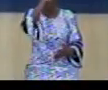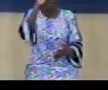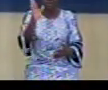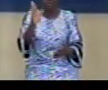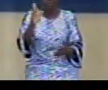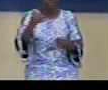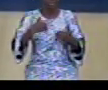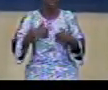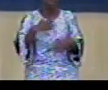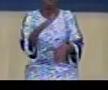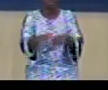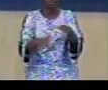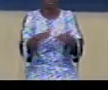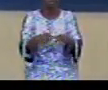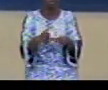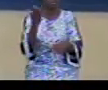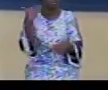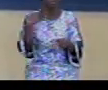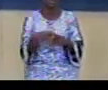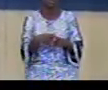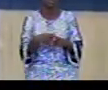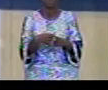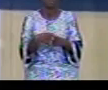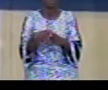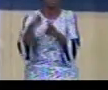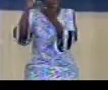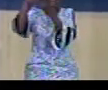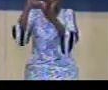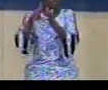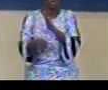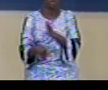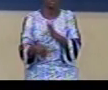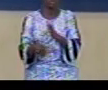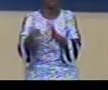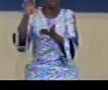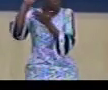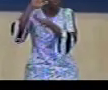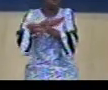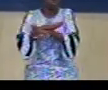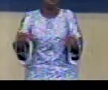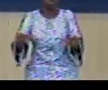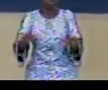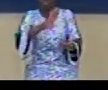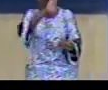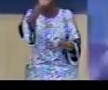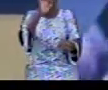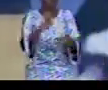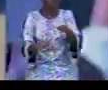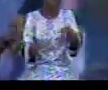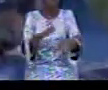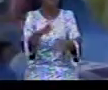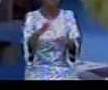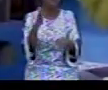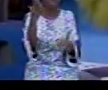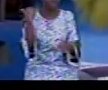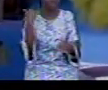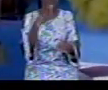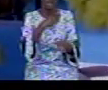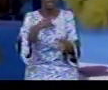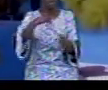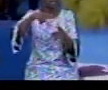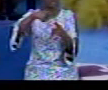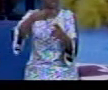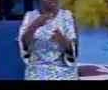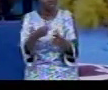helpless, hopeless. He never had walked. And then he heard